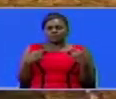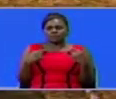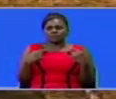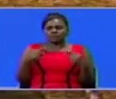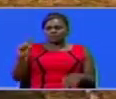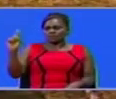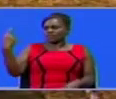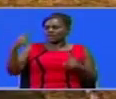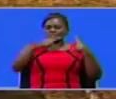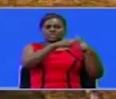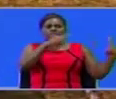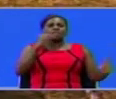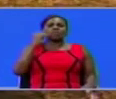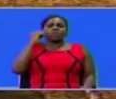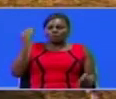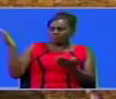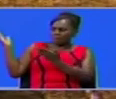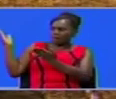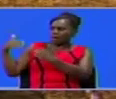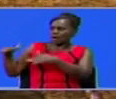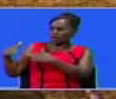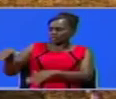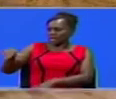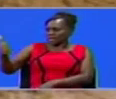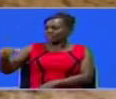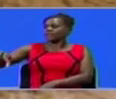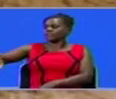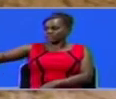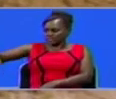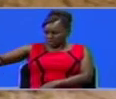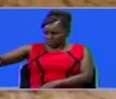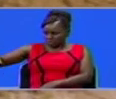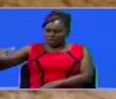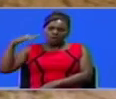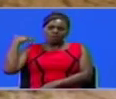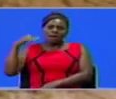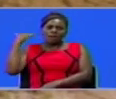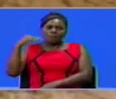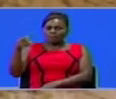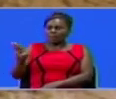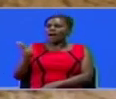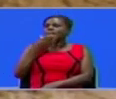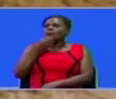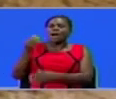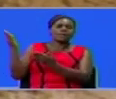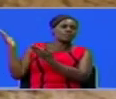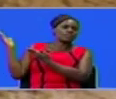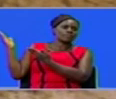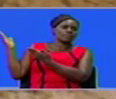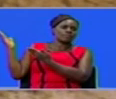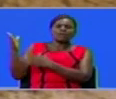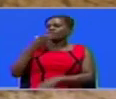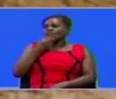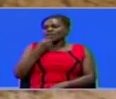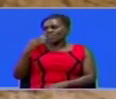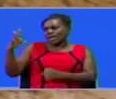The first killing at this homestead in the outskirts of Rumuruti town. Armed raiders gunned down William Kariwa Lotome, a